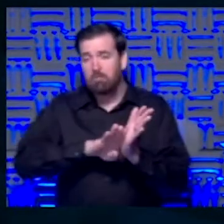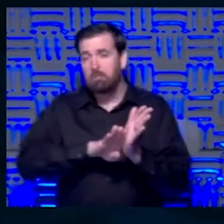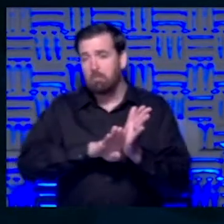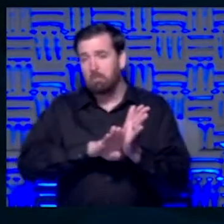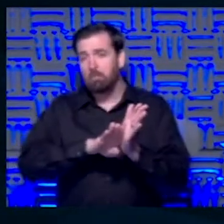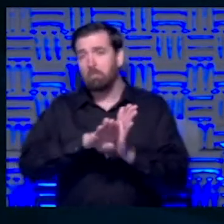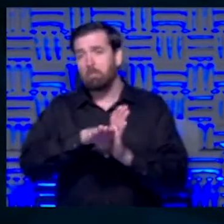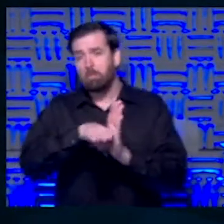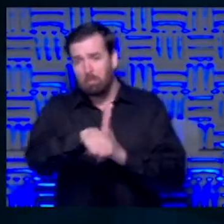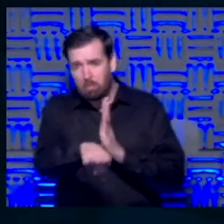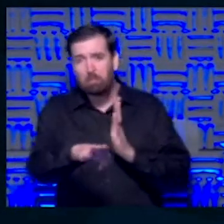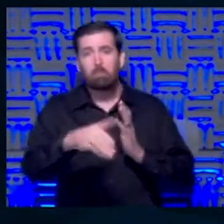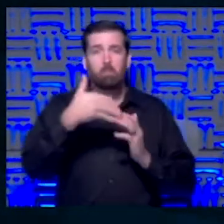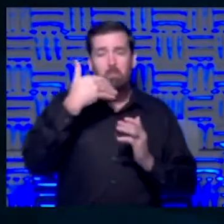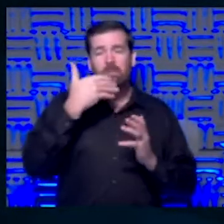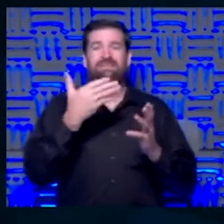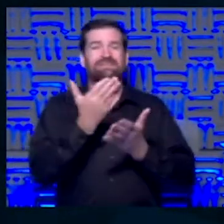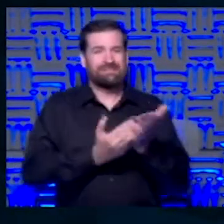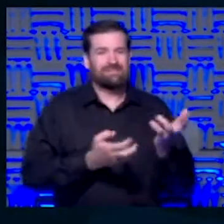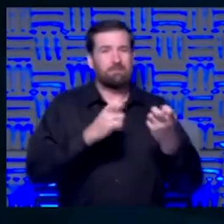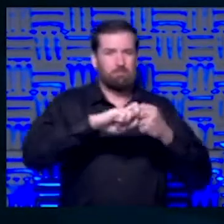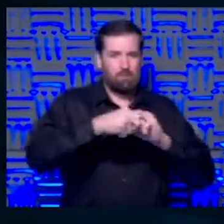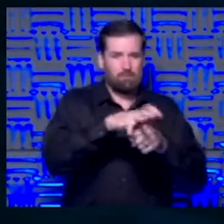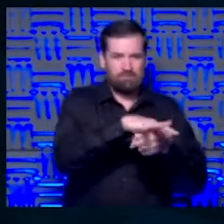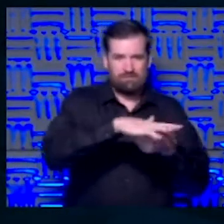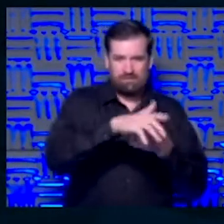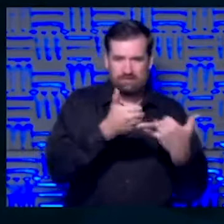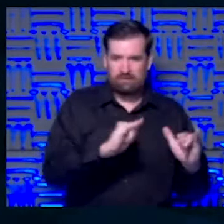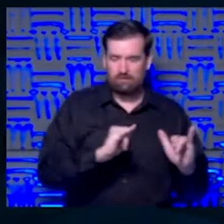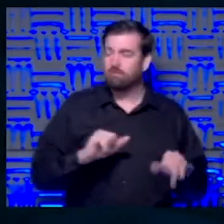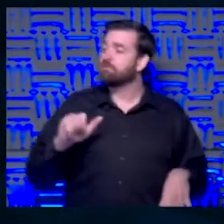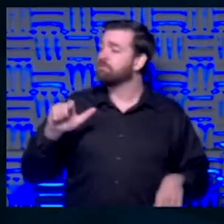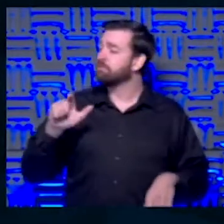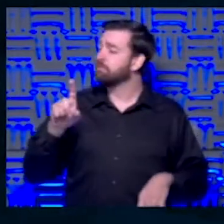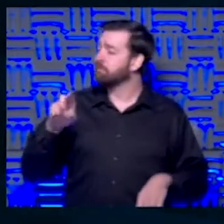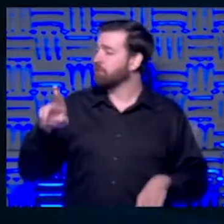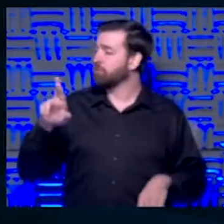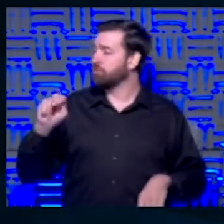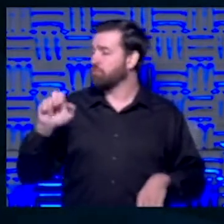somewhat spotty. Problem areas still. Dr. Norman, I know this is the